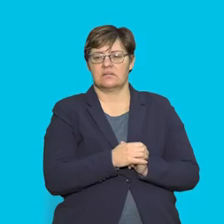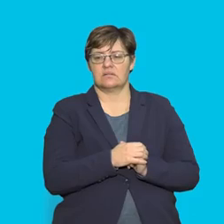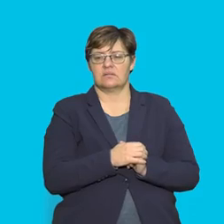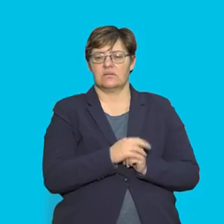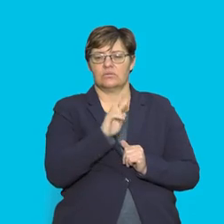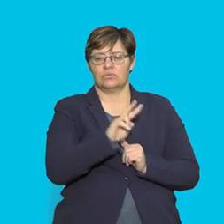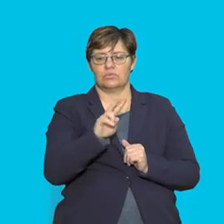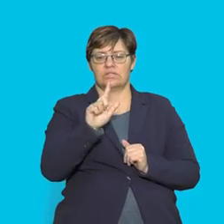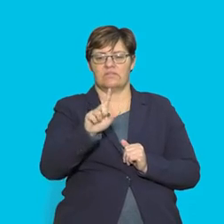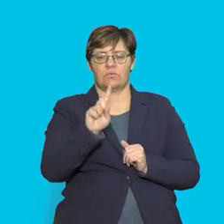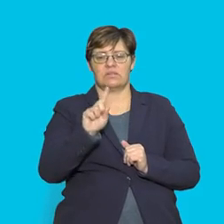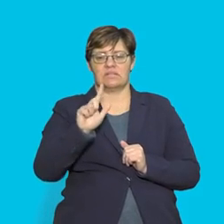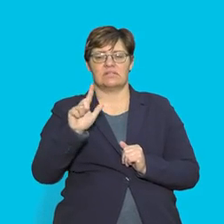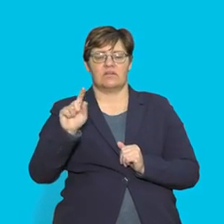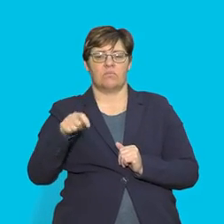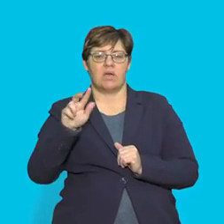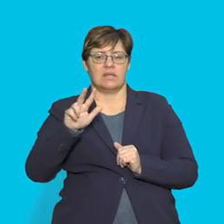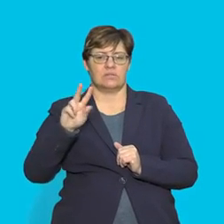minus